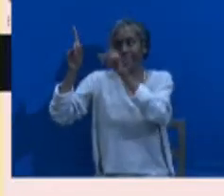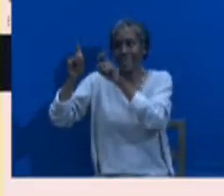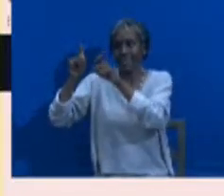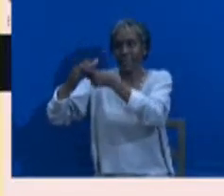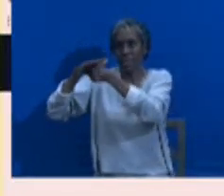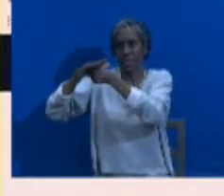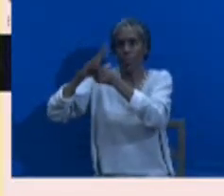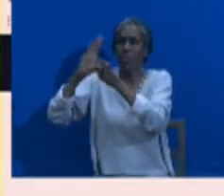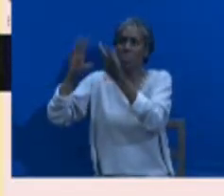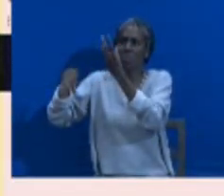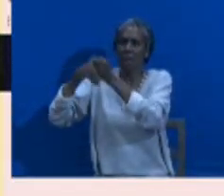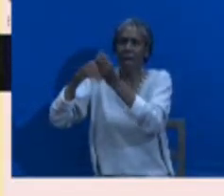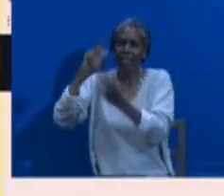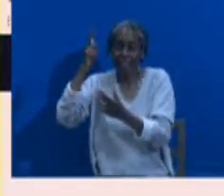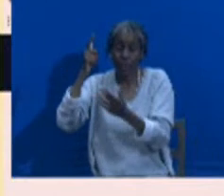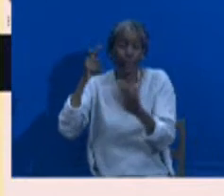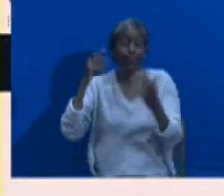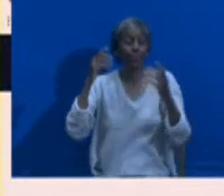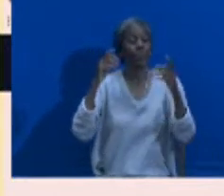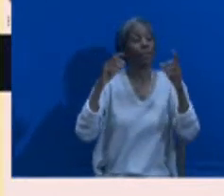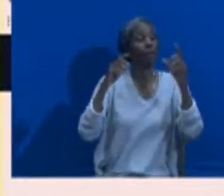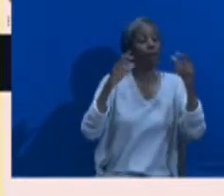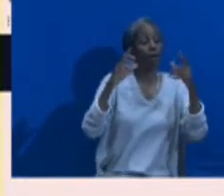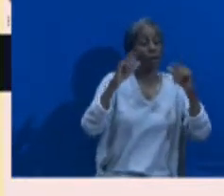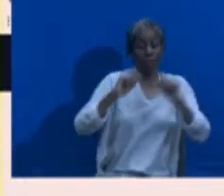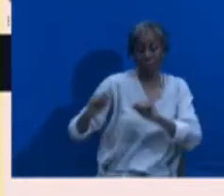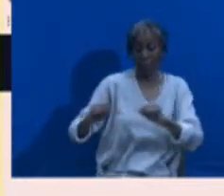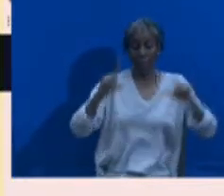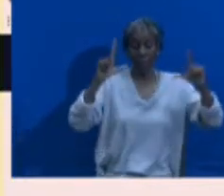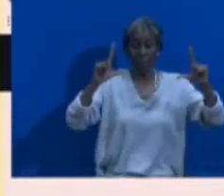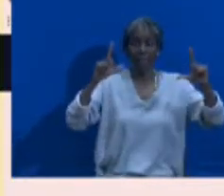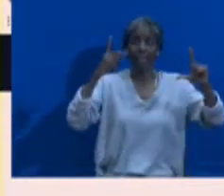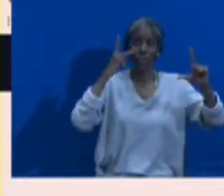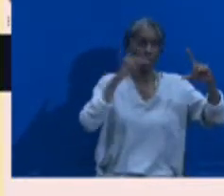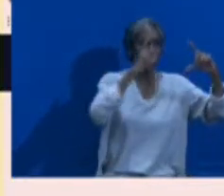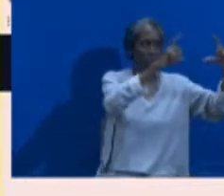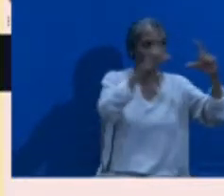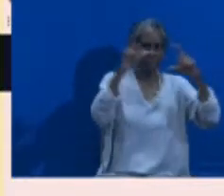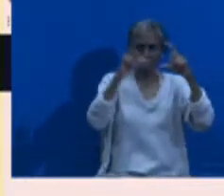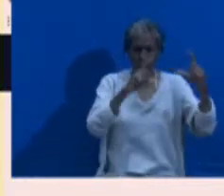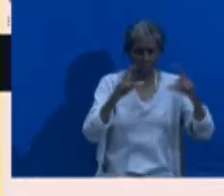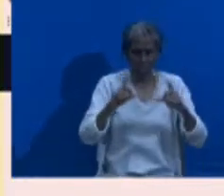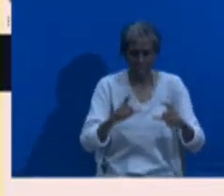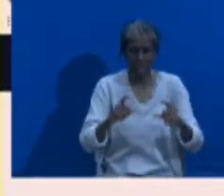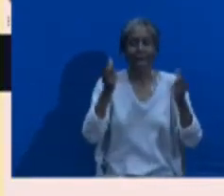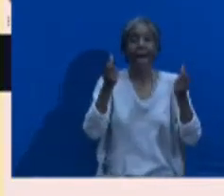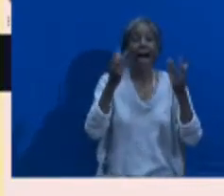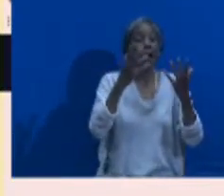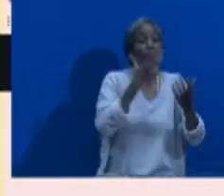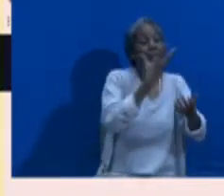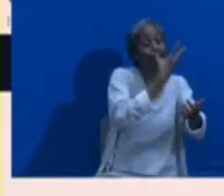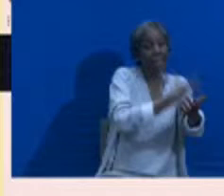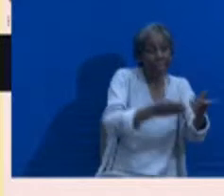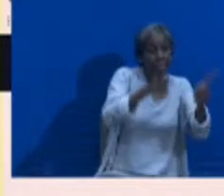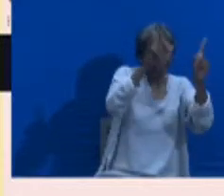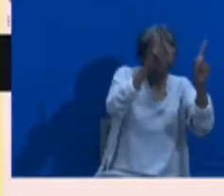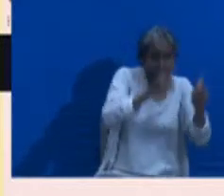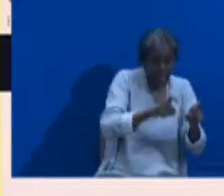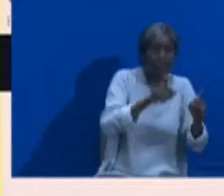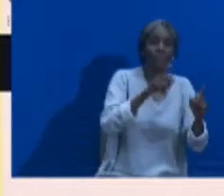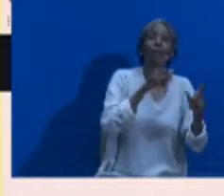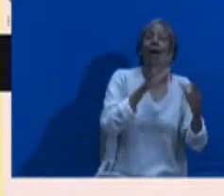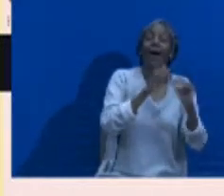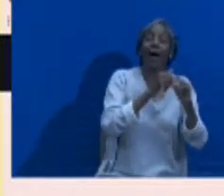well. Within this first page, you see our cumulative lab confirmed COVID-19 cases.